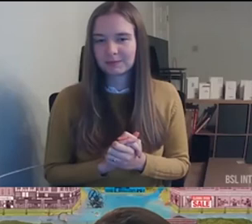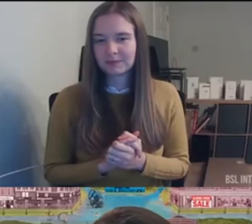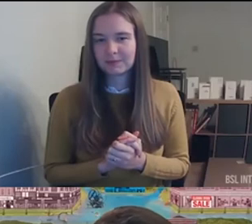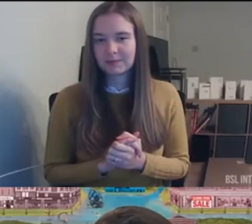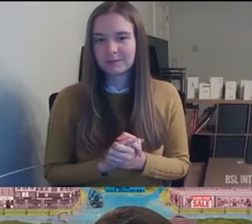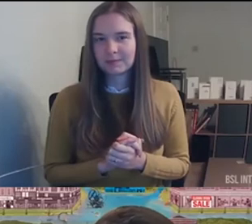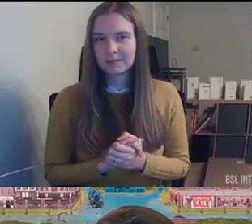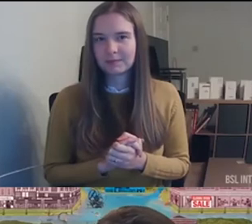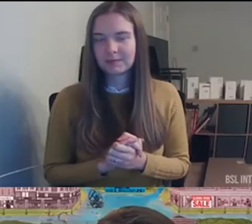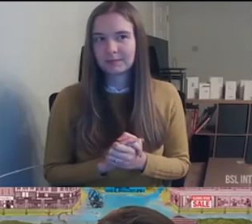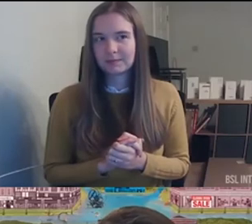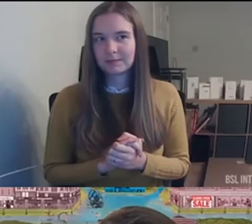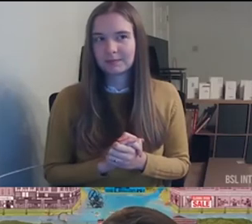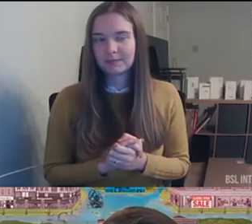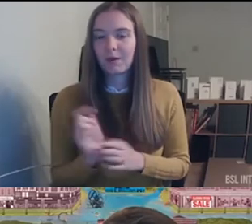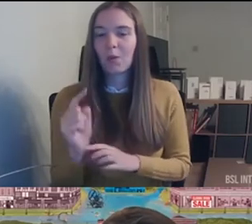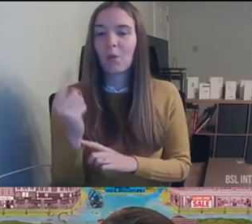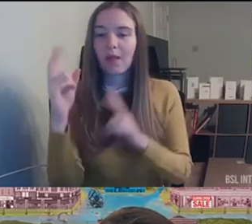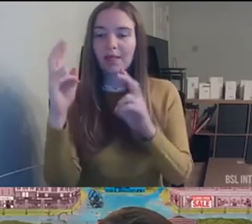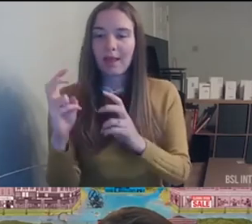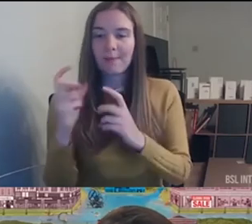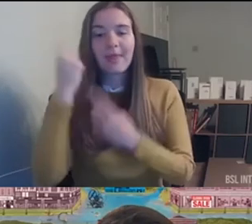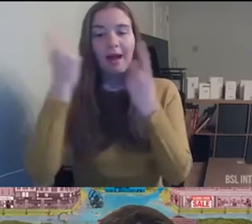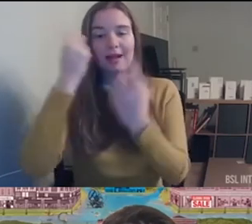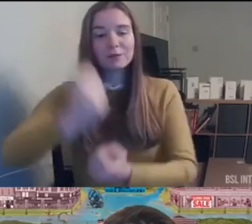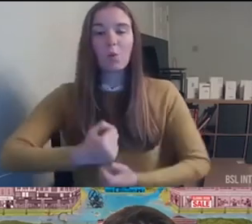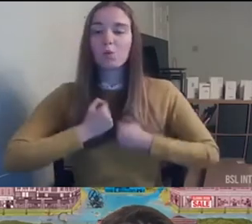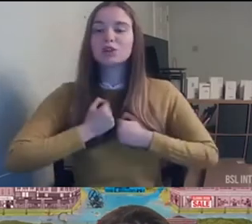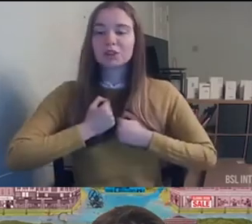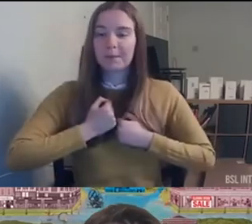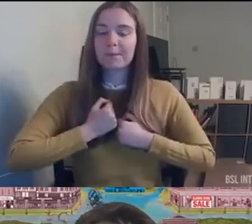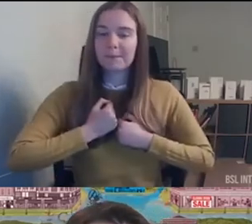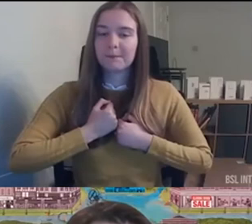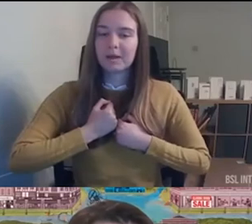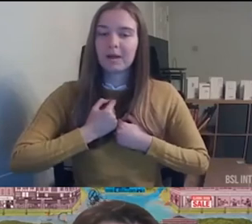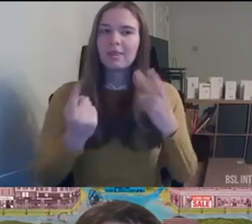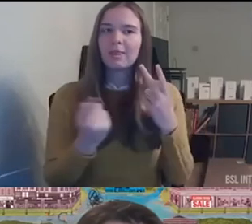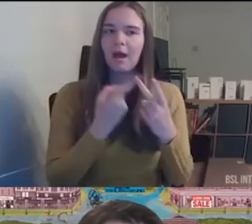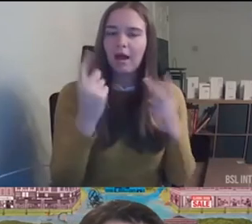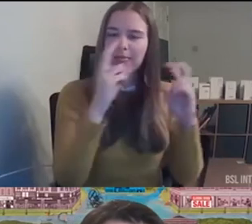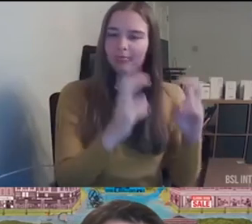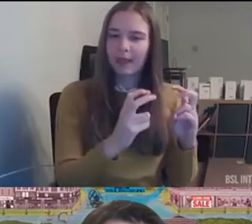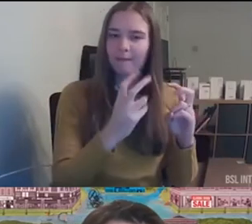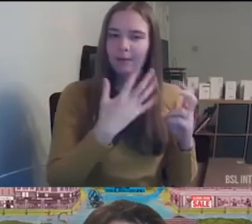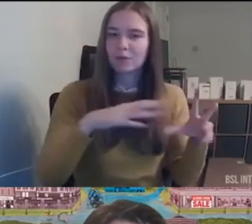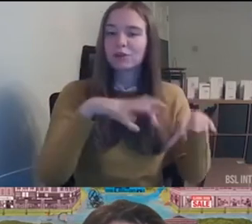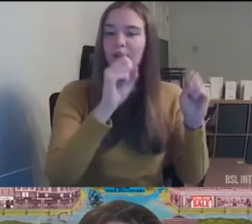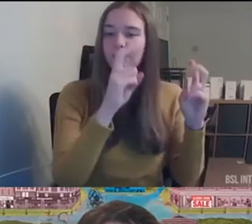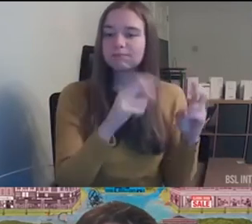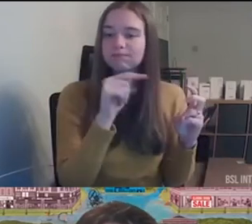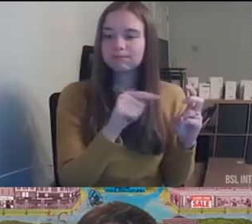One is around the ideas of ownership. But the other, which I wanted to sort of start on is something that I saw